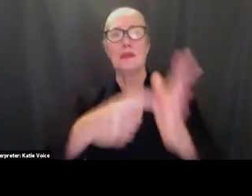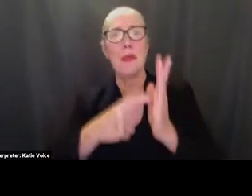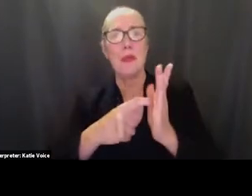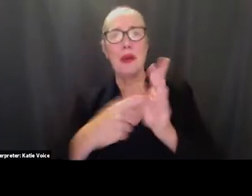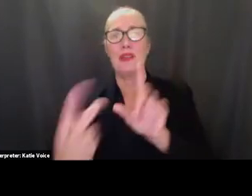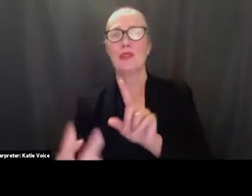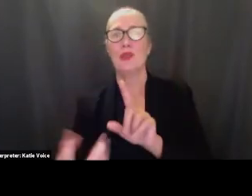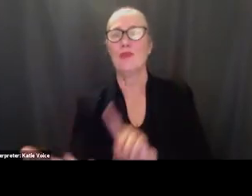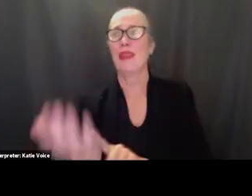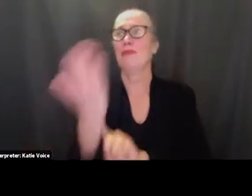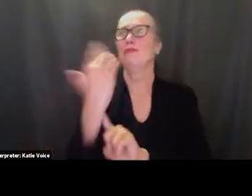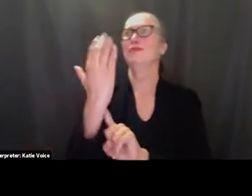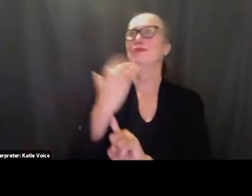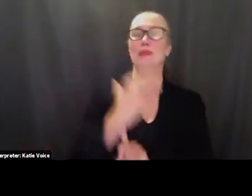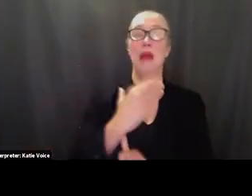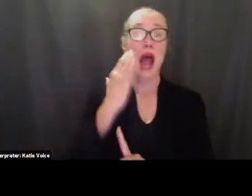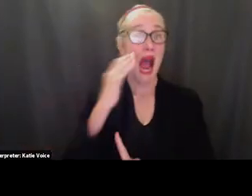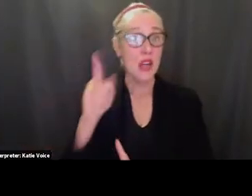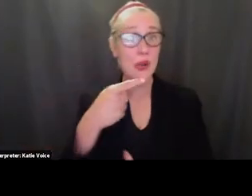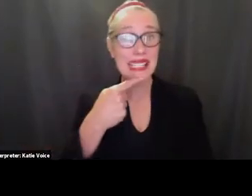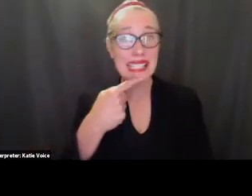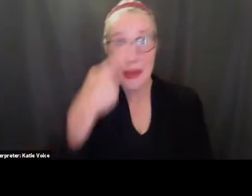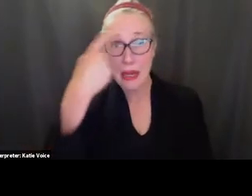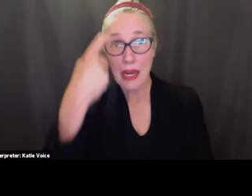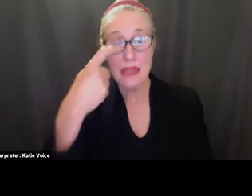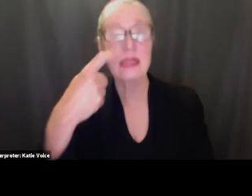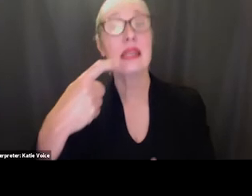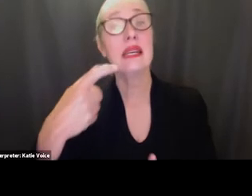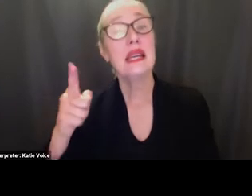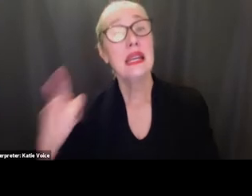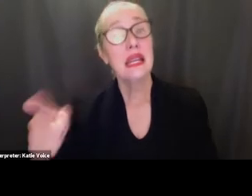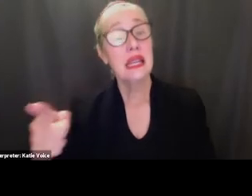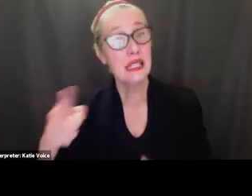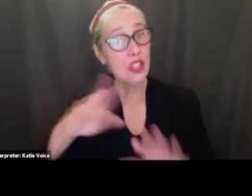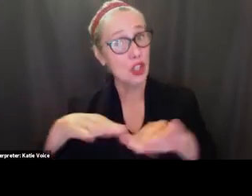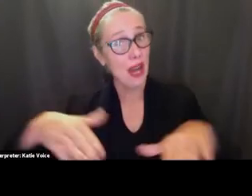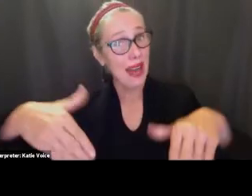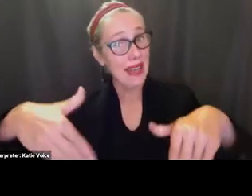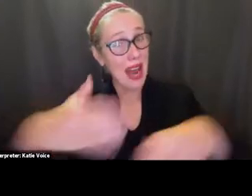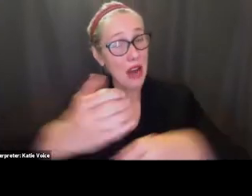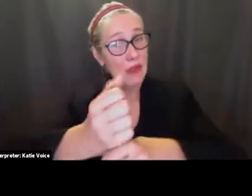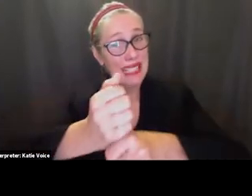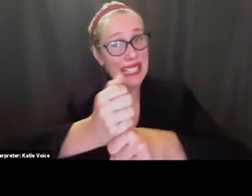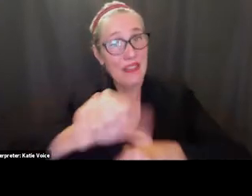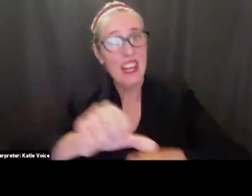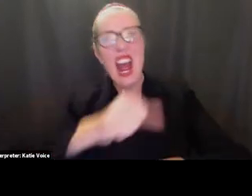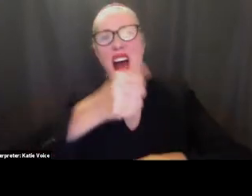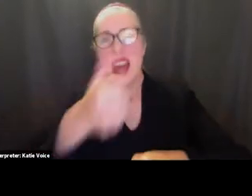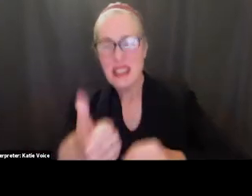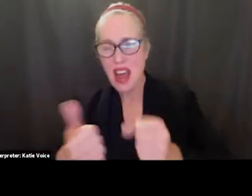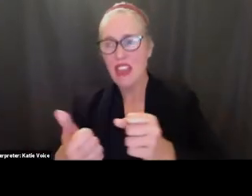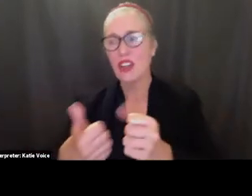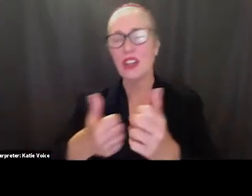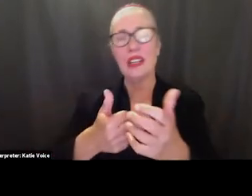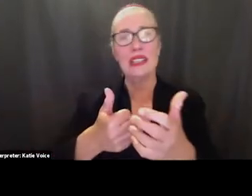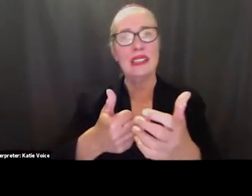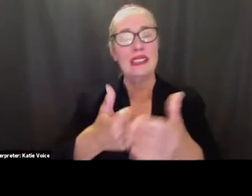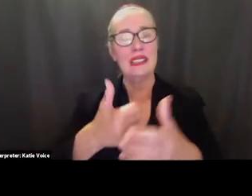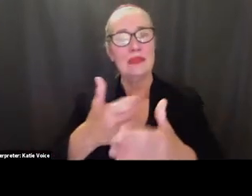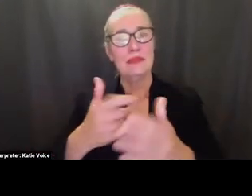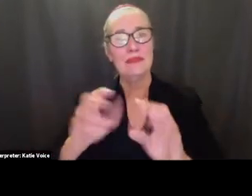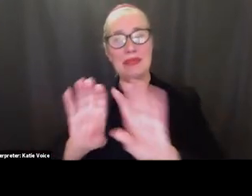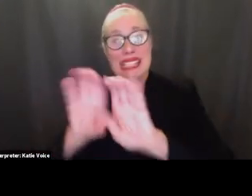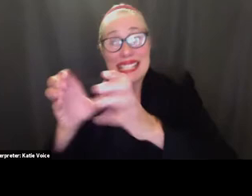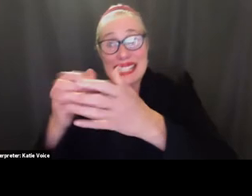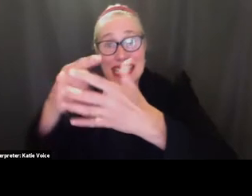place um i know he said that it's because his child hadn't yet received a another series of vaccinations but if you